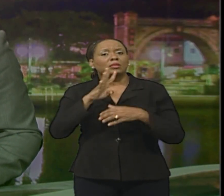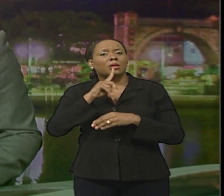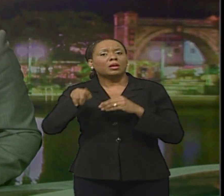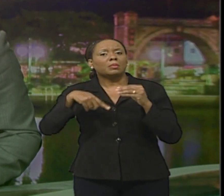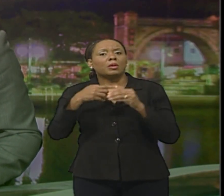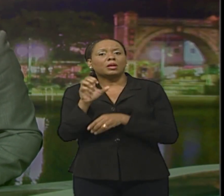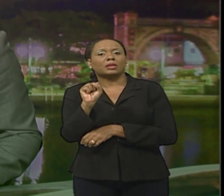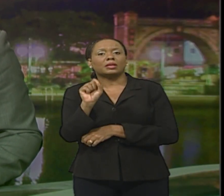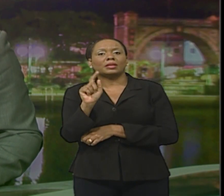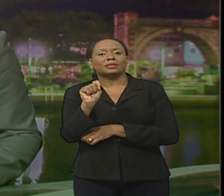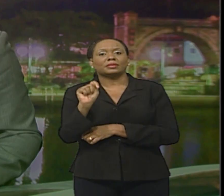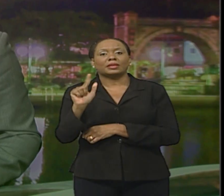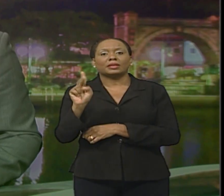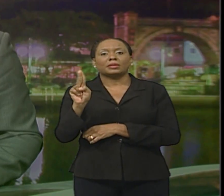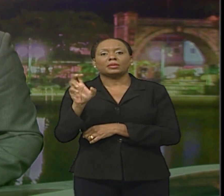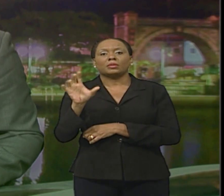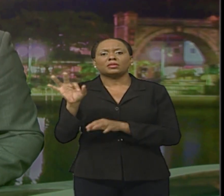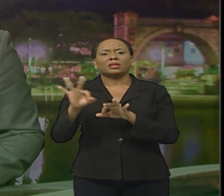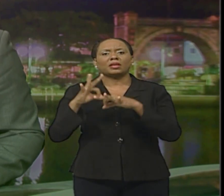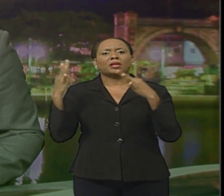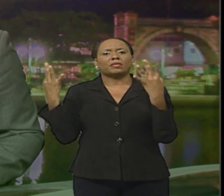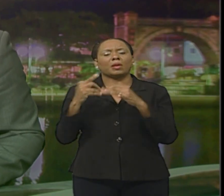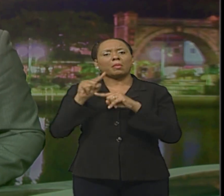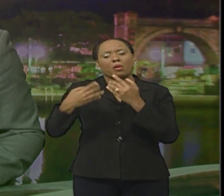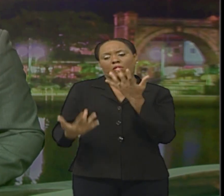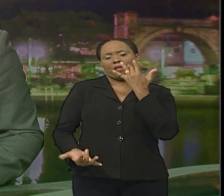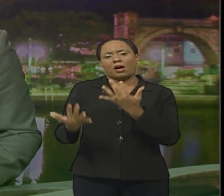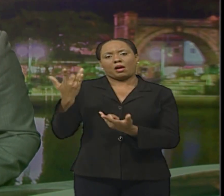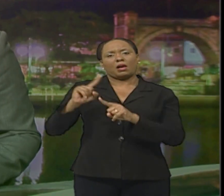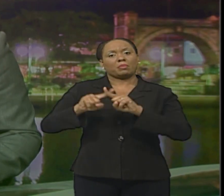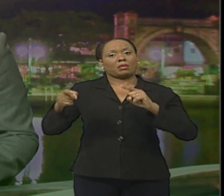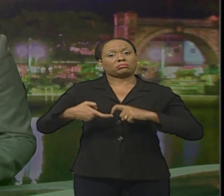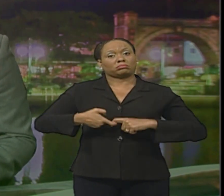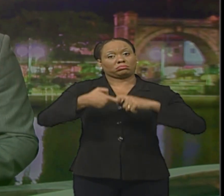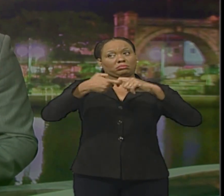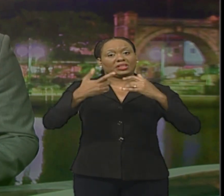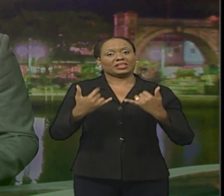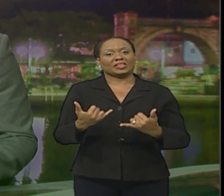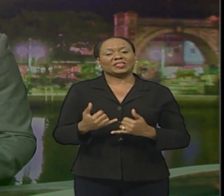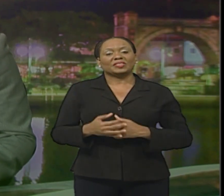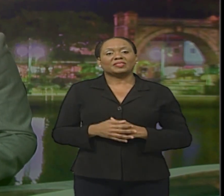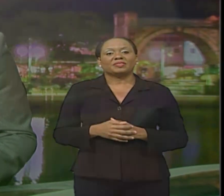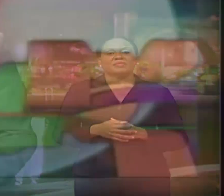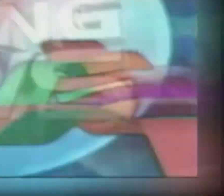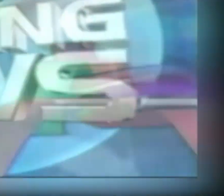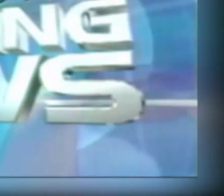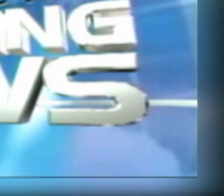family still trying to put the pieces back together following a devastating fire.